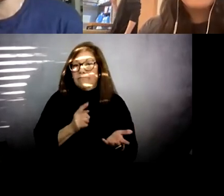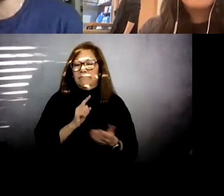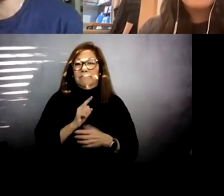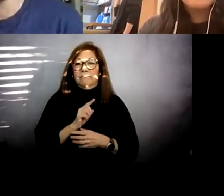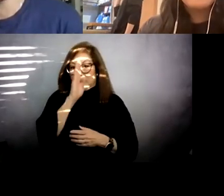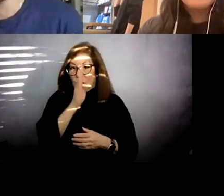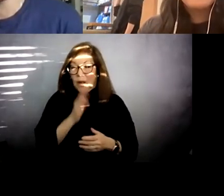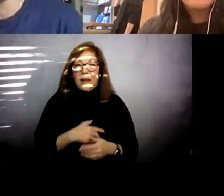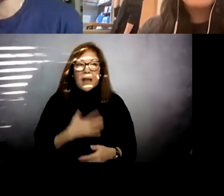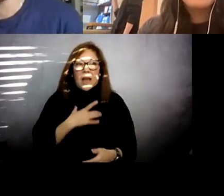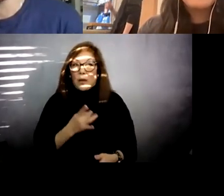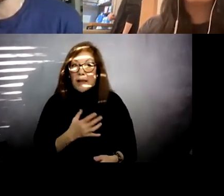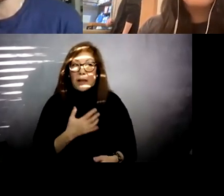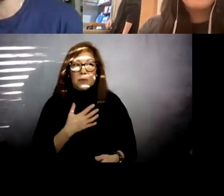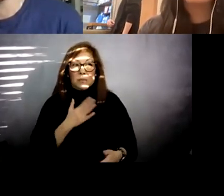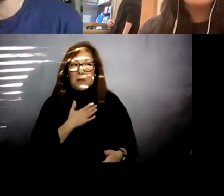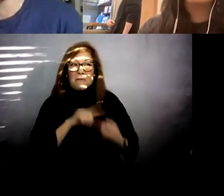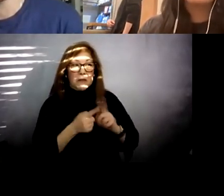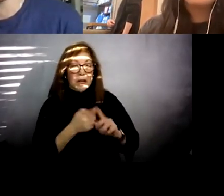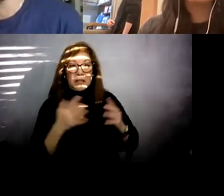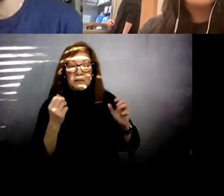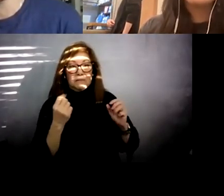I don't like when my friends fight. You know,